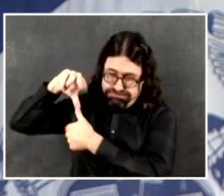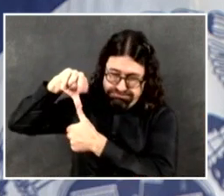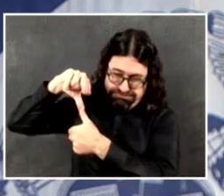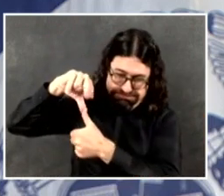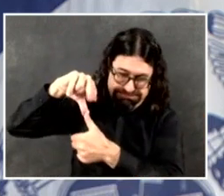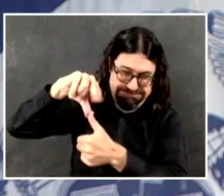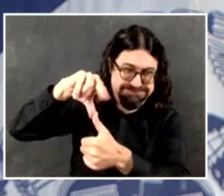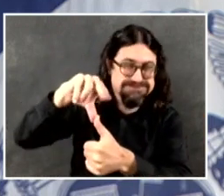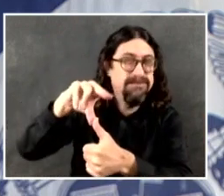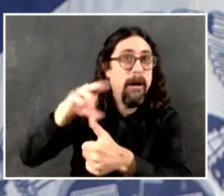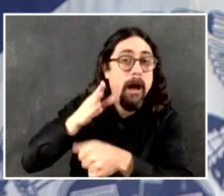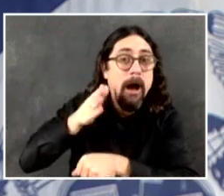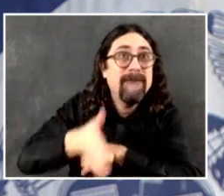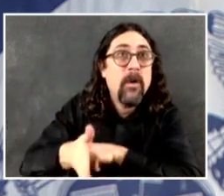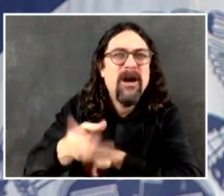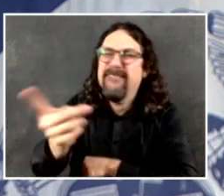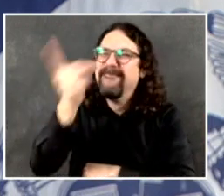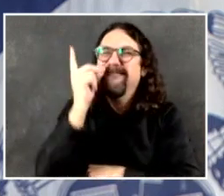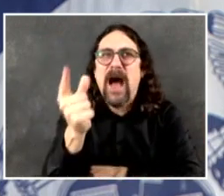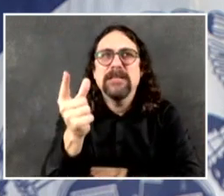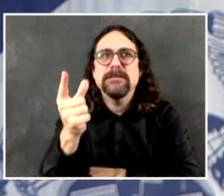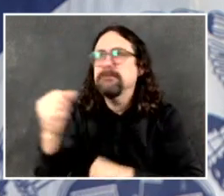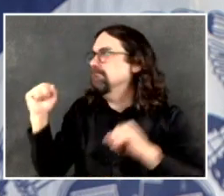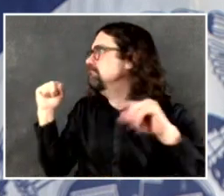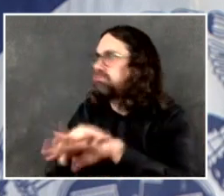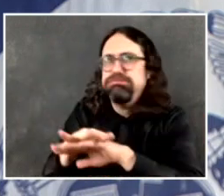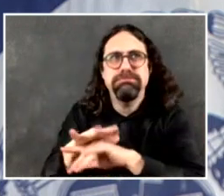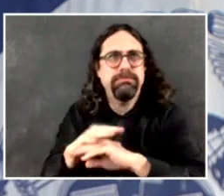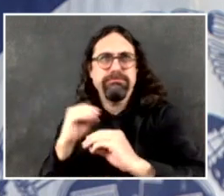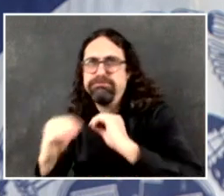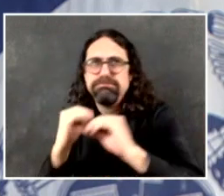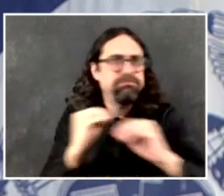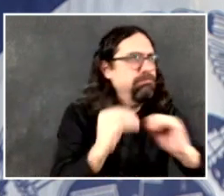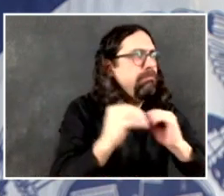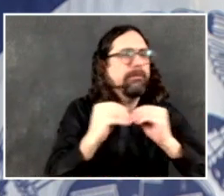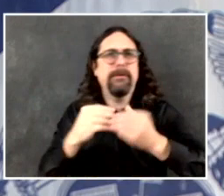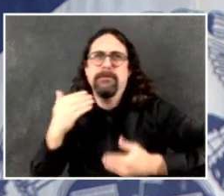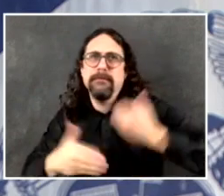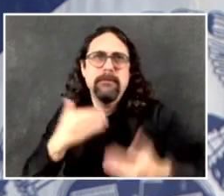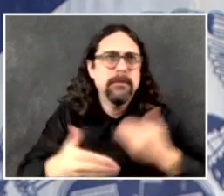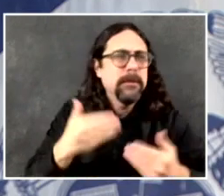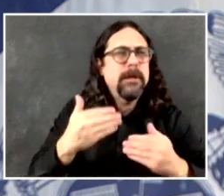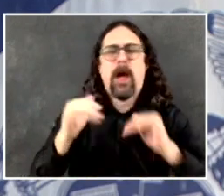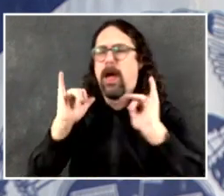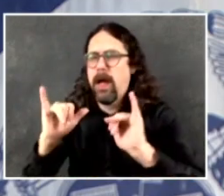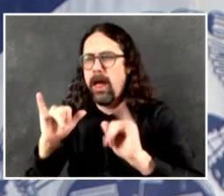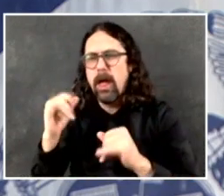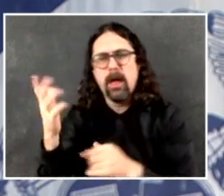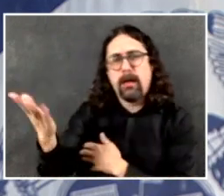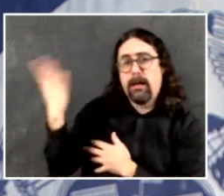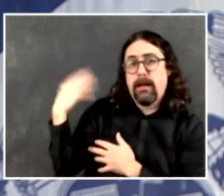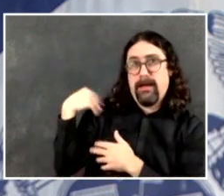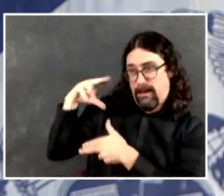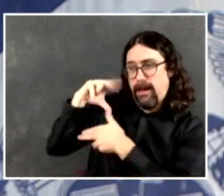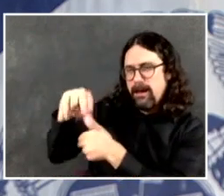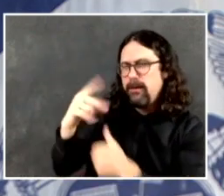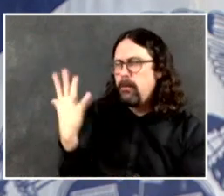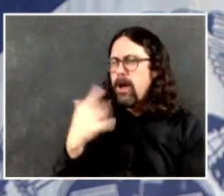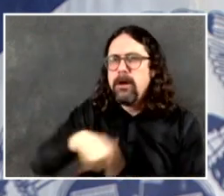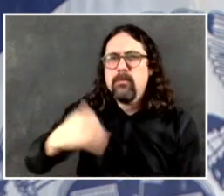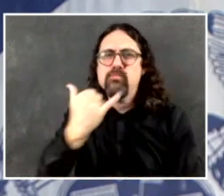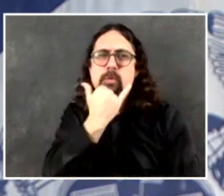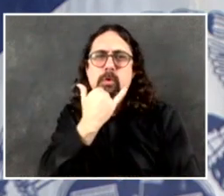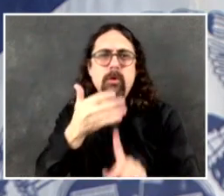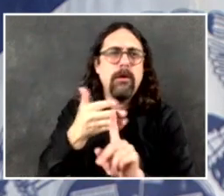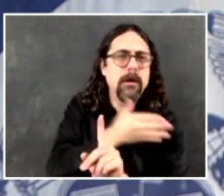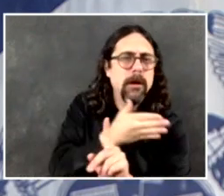Learned lessons, did things better. We will rebuild. We will be stronger. There is no question.